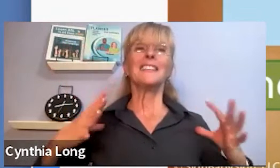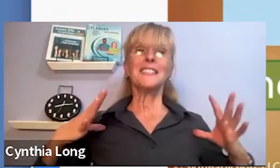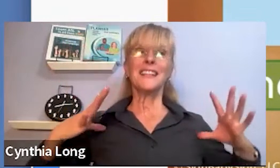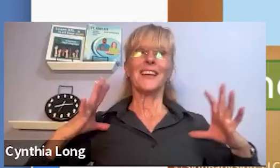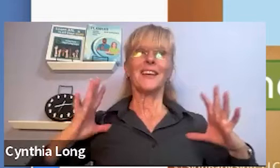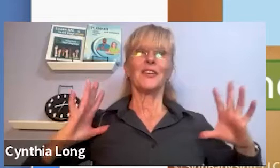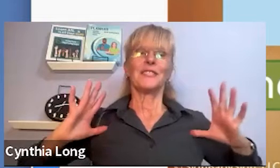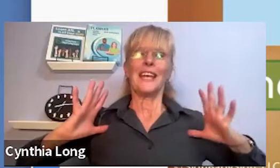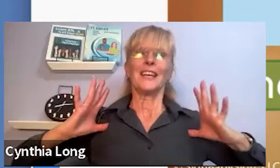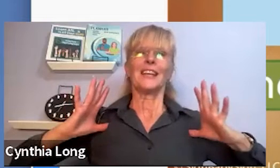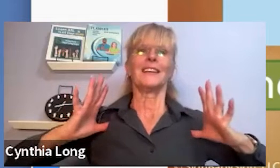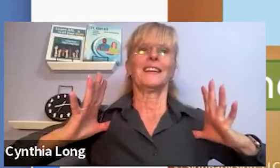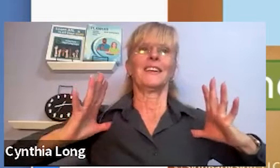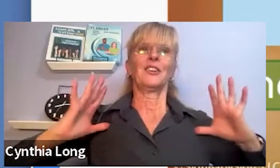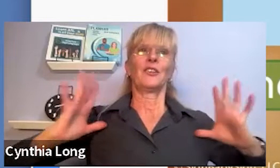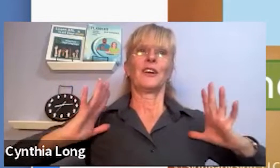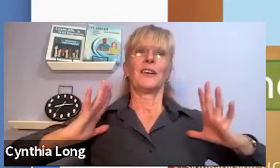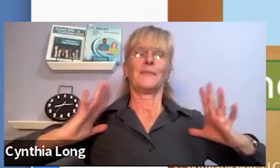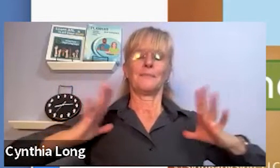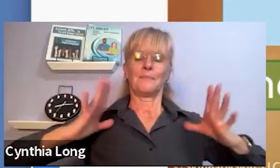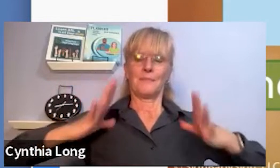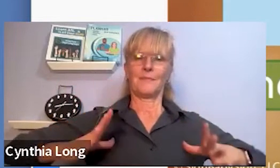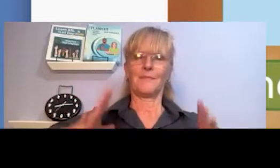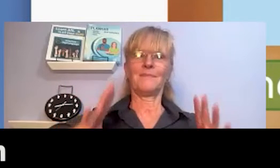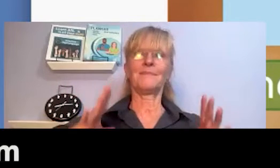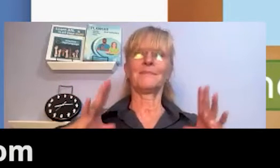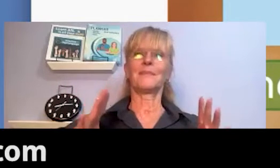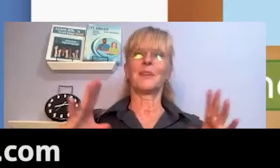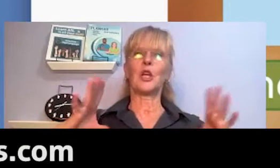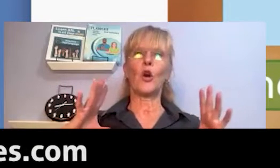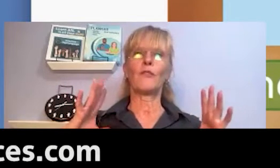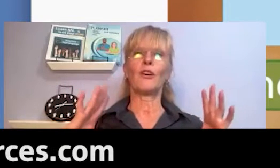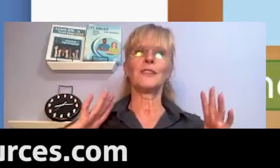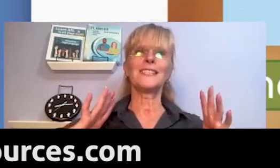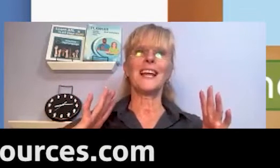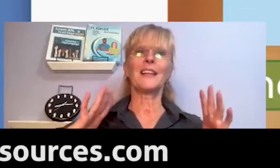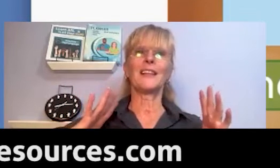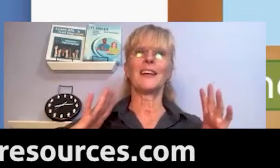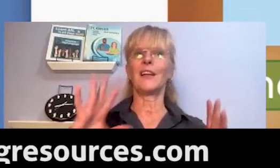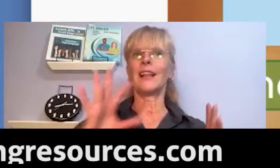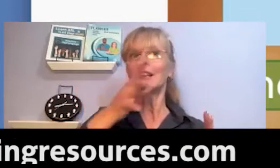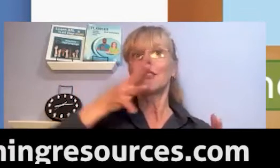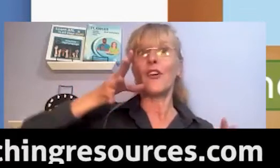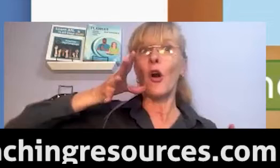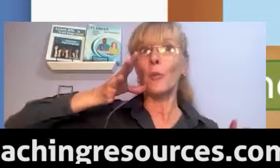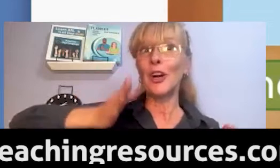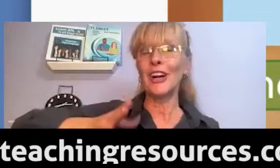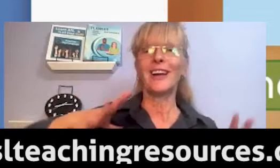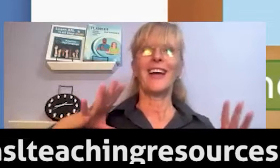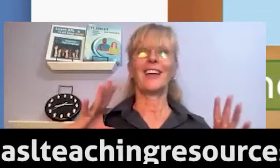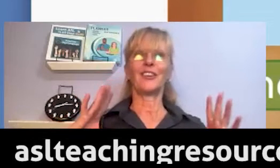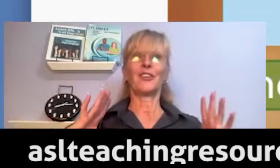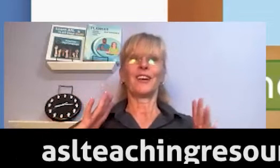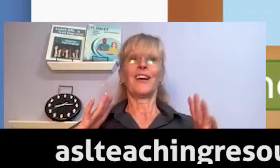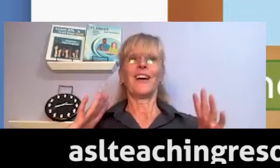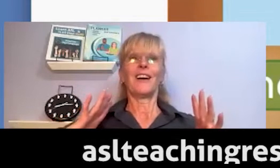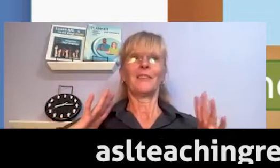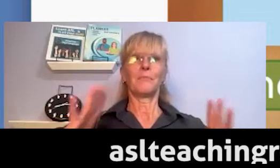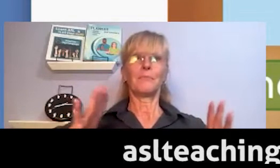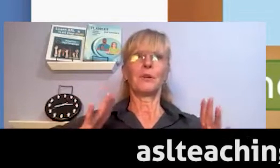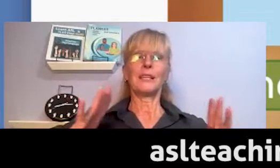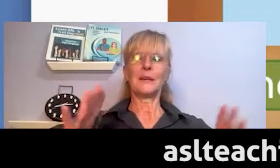Holiday. This is like you're taking your your overalls, like the farmer, and you're